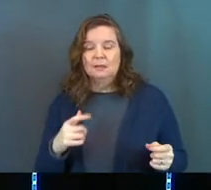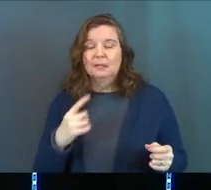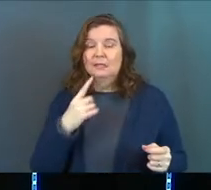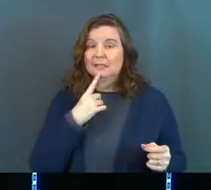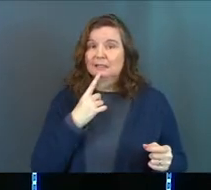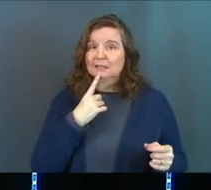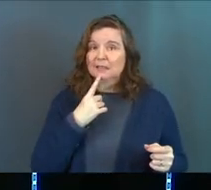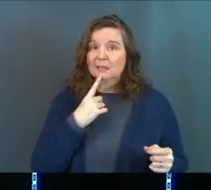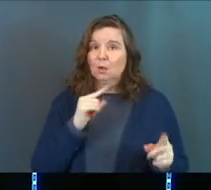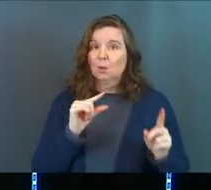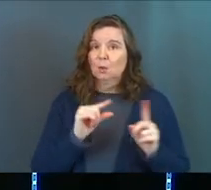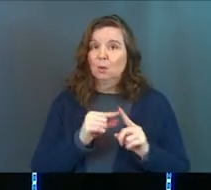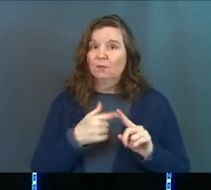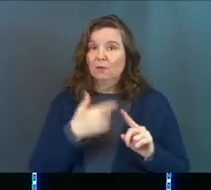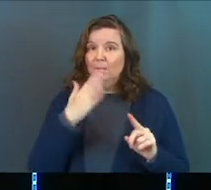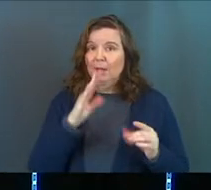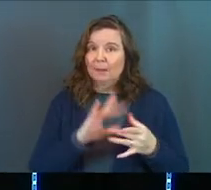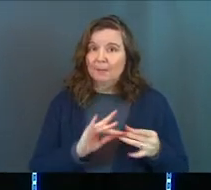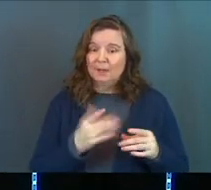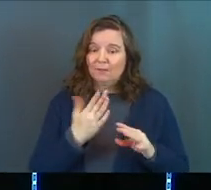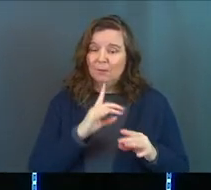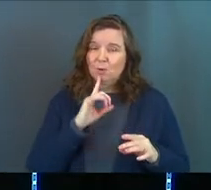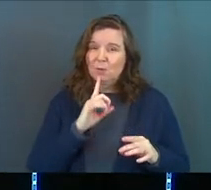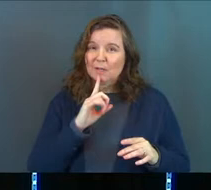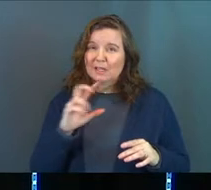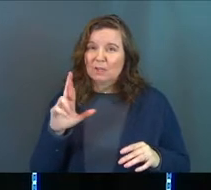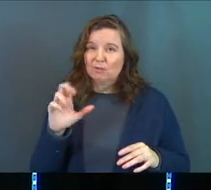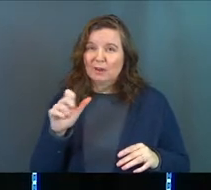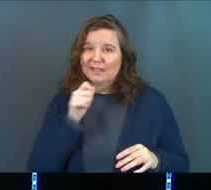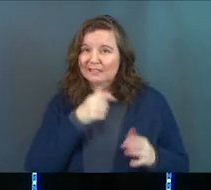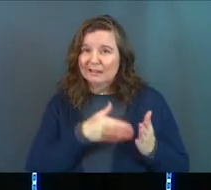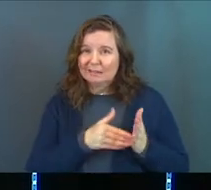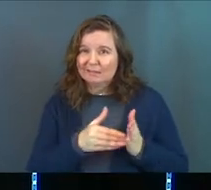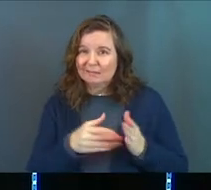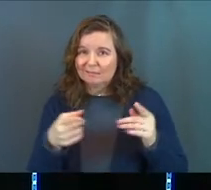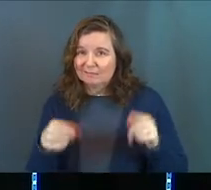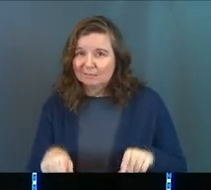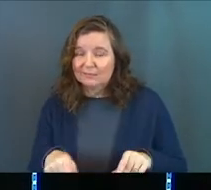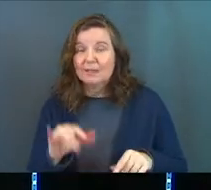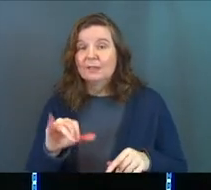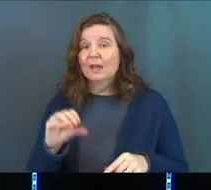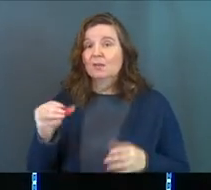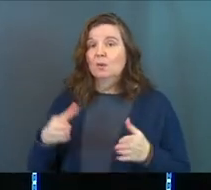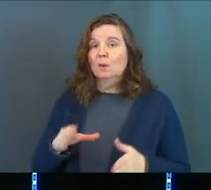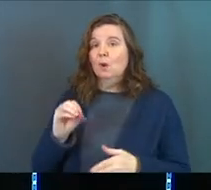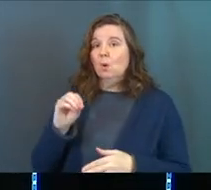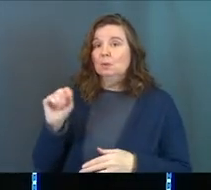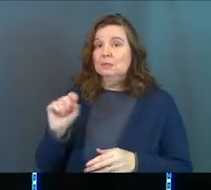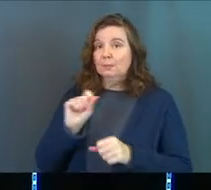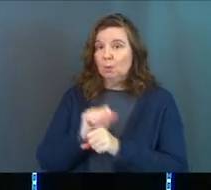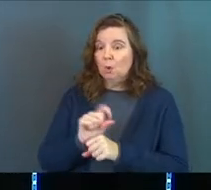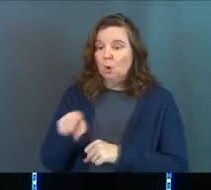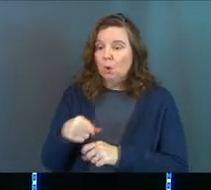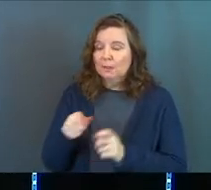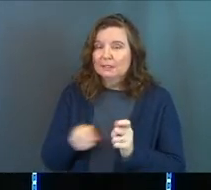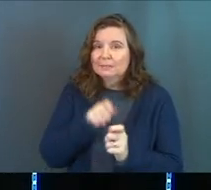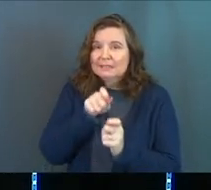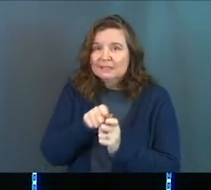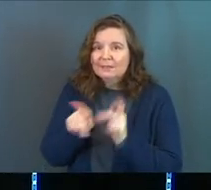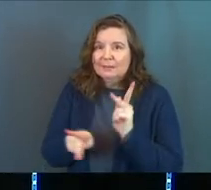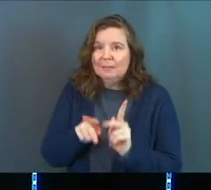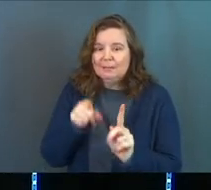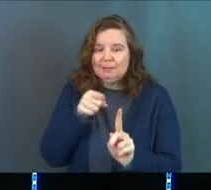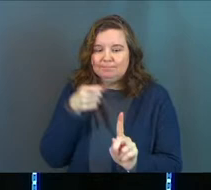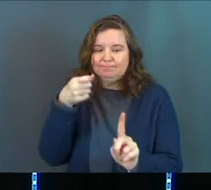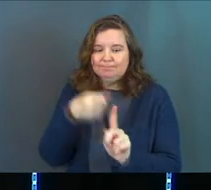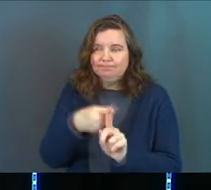it says words from God, messages from God were really, really rare at that time. Now, that's the way the Old Testament worked. Only special people